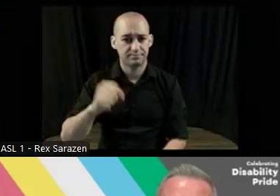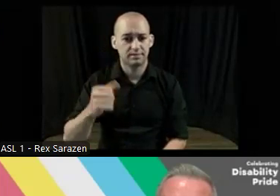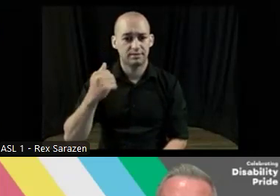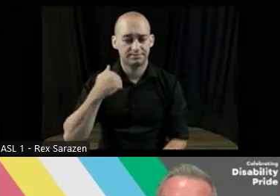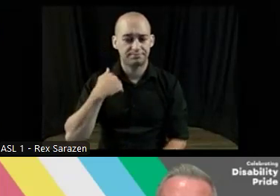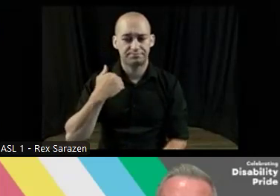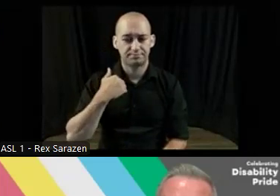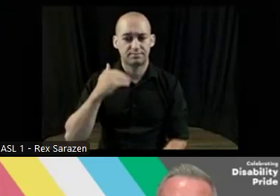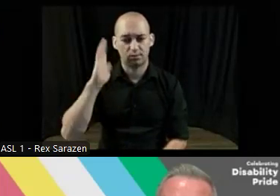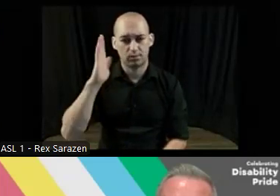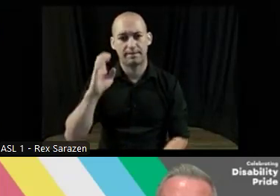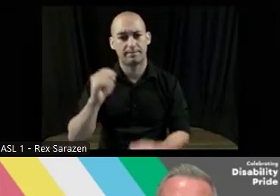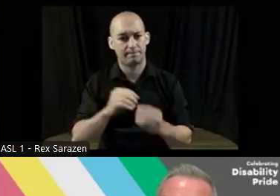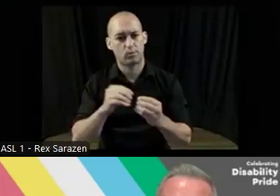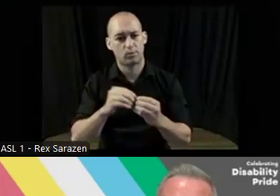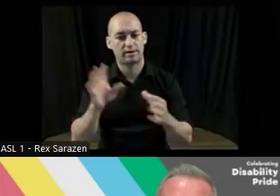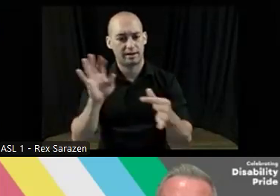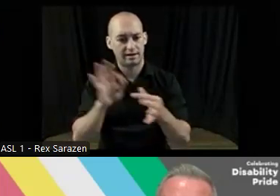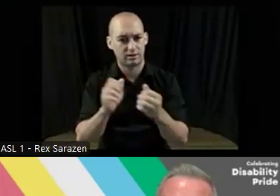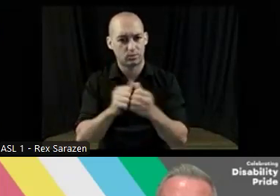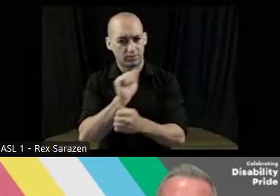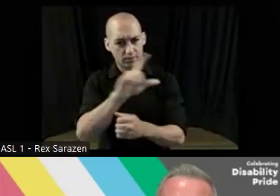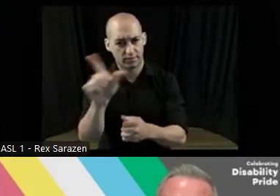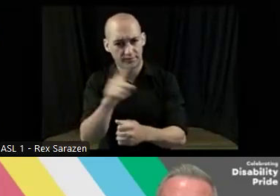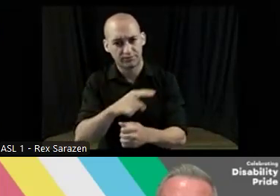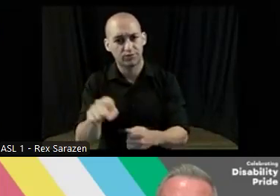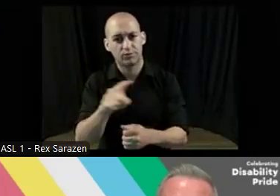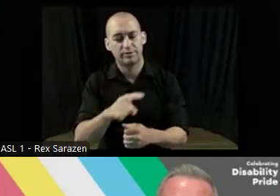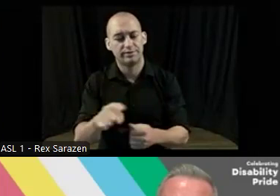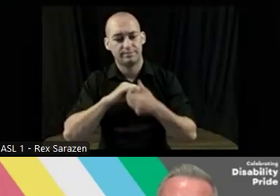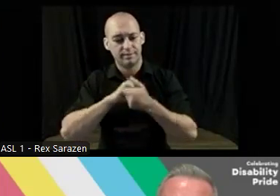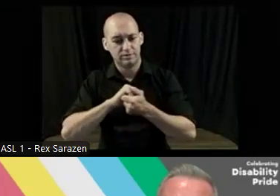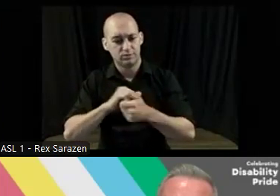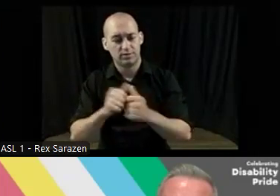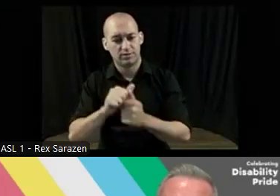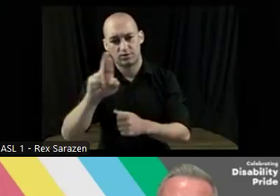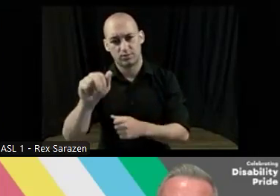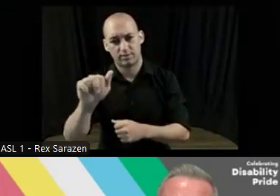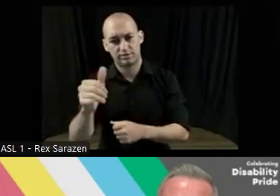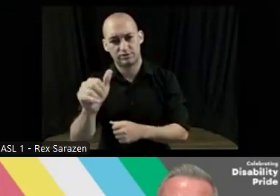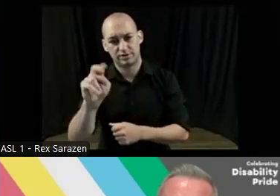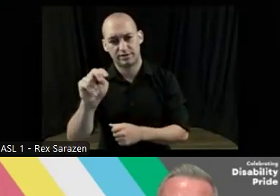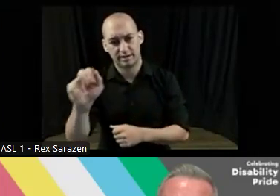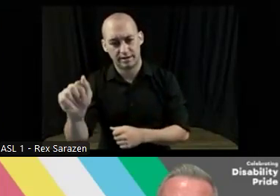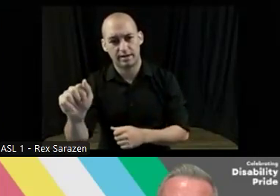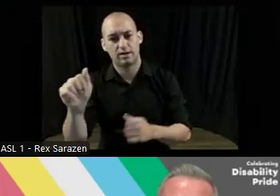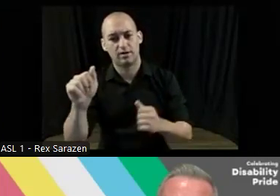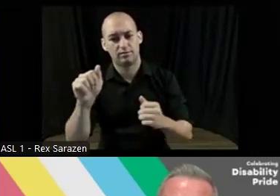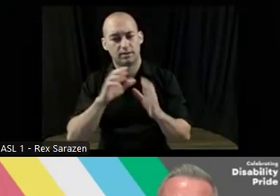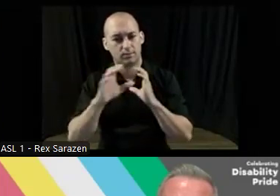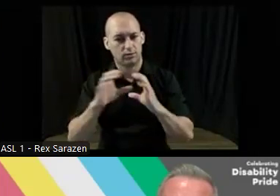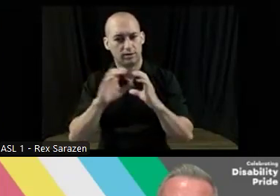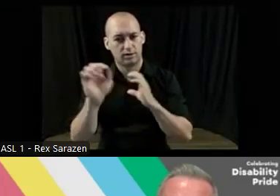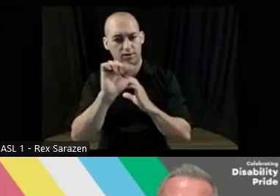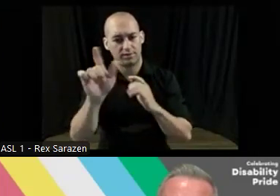be in further contact with all of you in collaboration with Rajna to communicate out any additional specifics. Again, we're